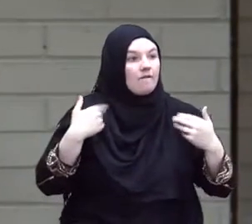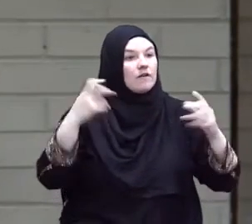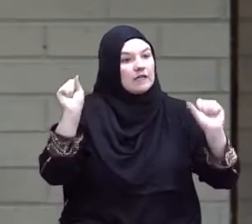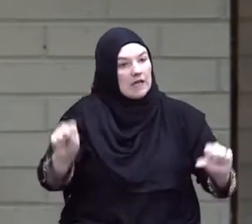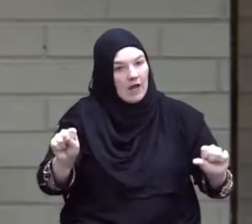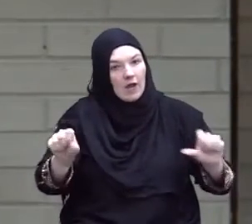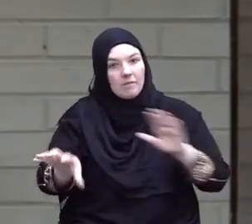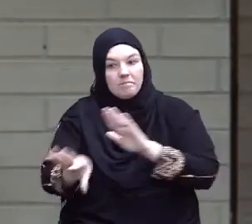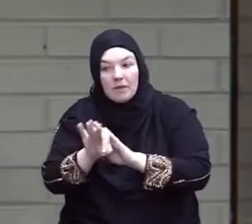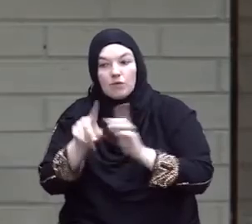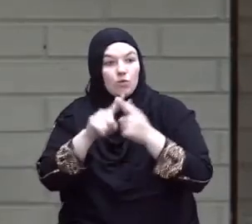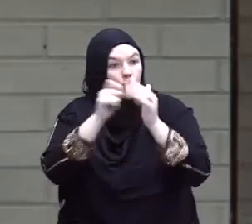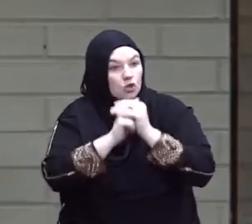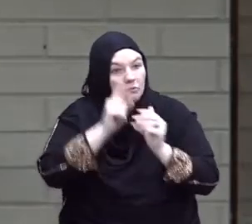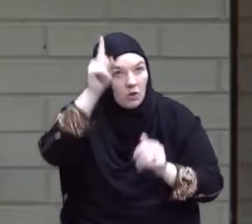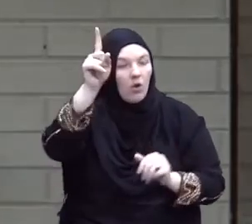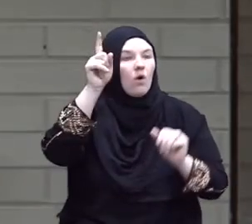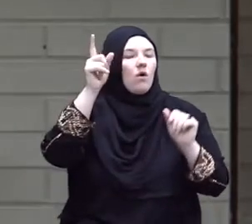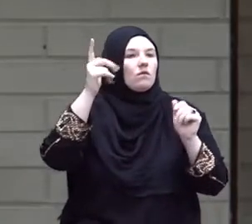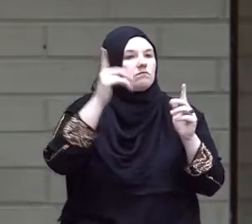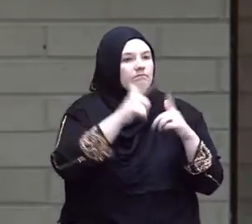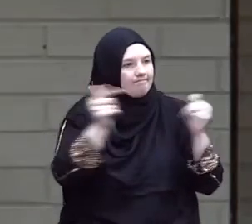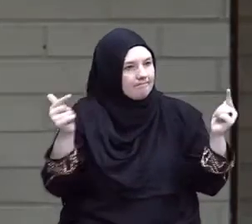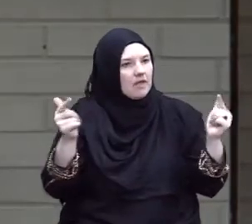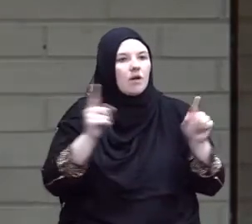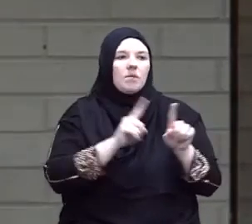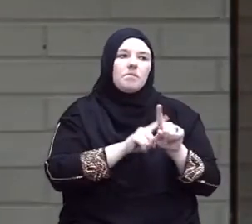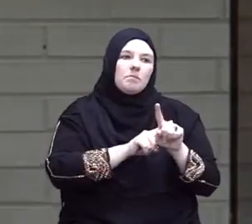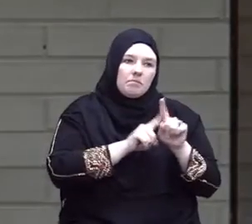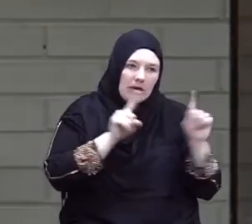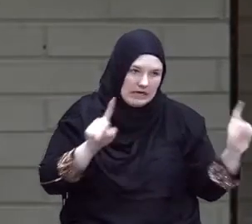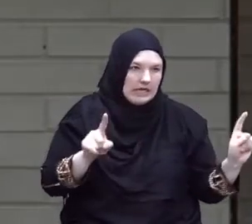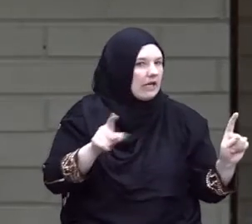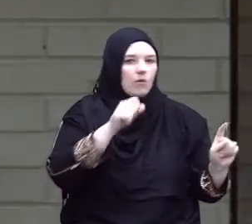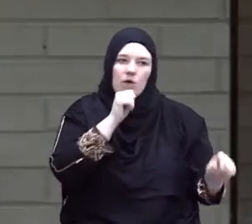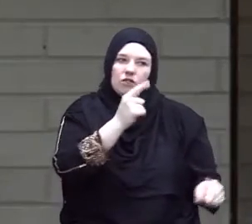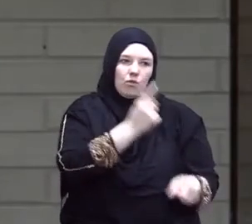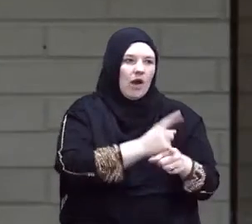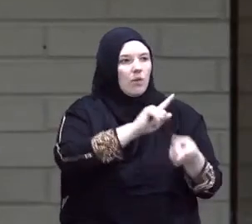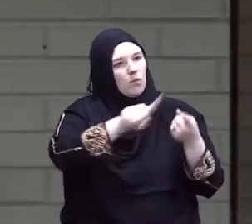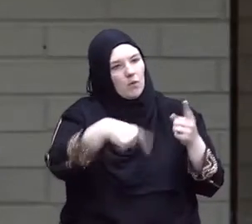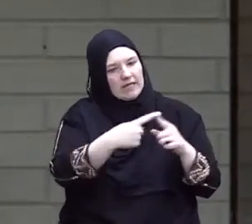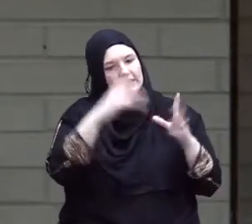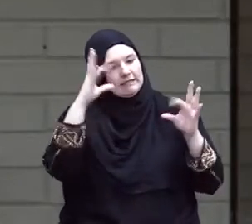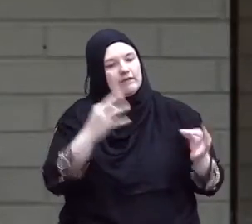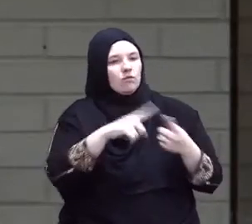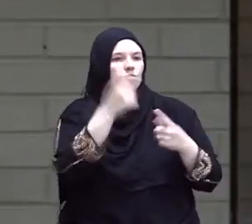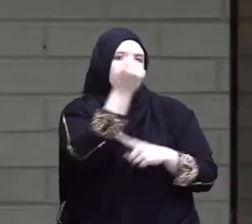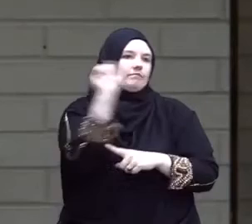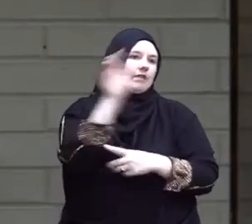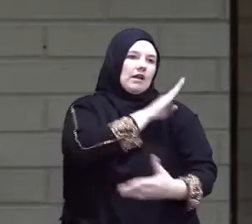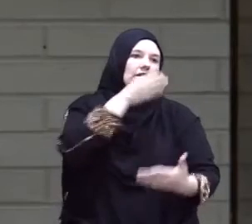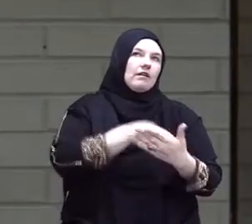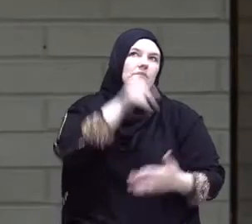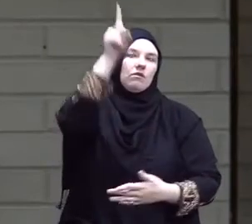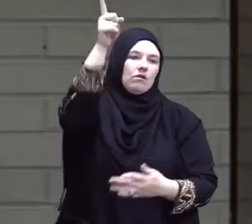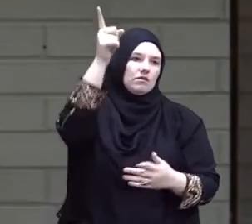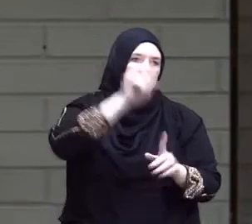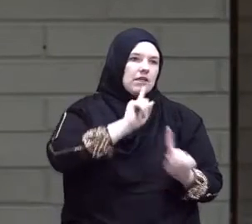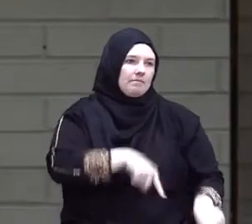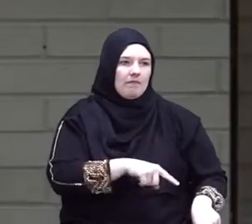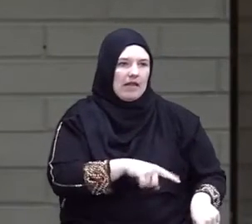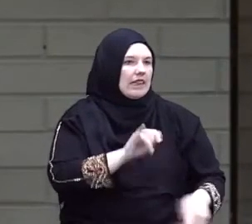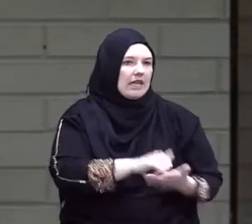and self-conceit lead him to arrogance and disobedience to Allah and rebellion against Allah's